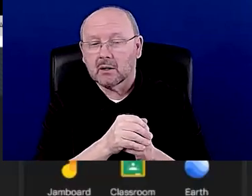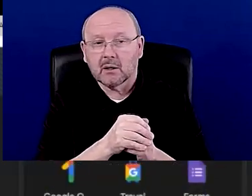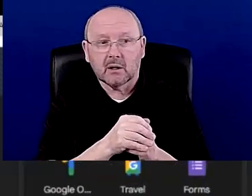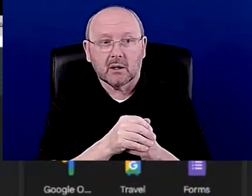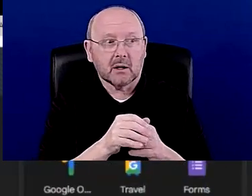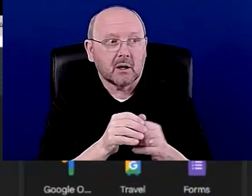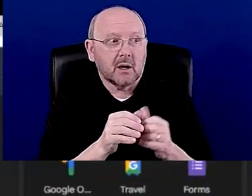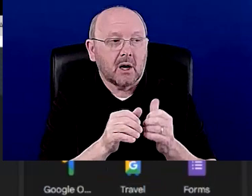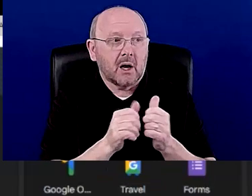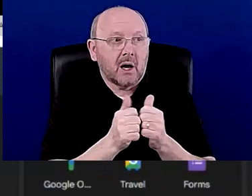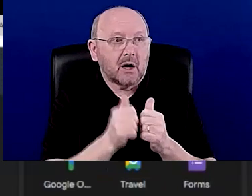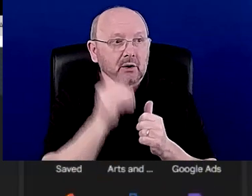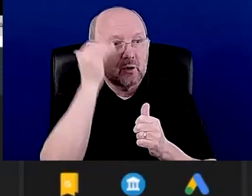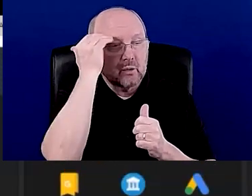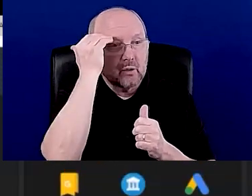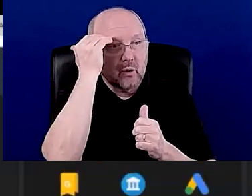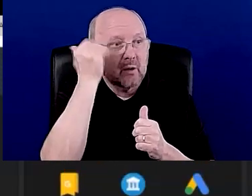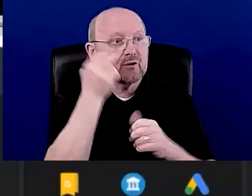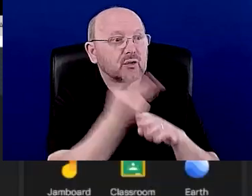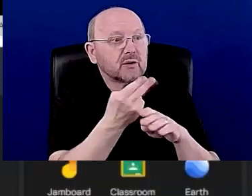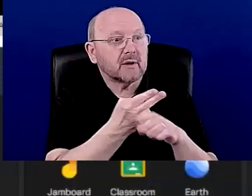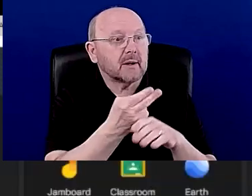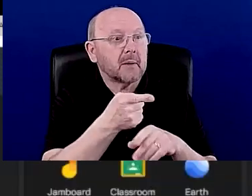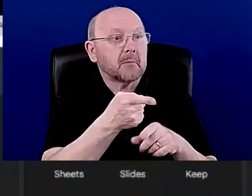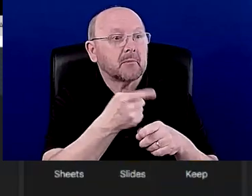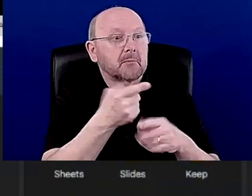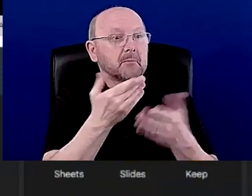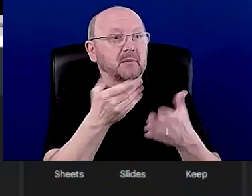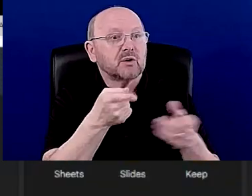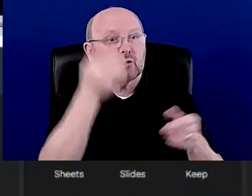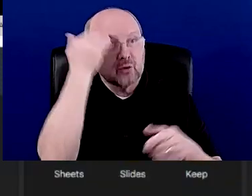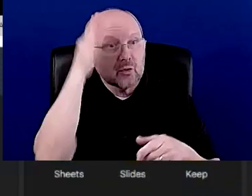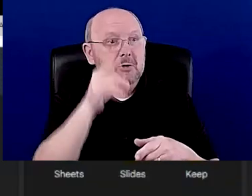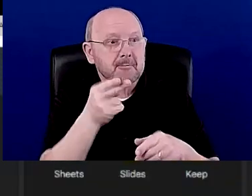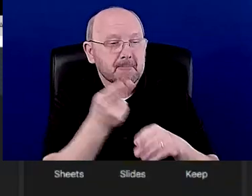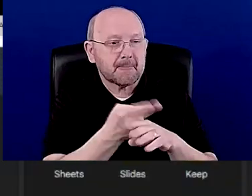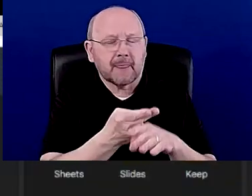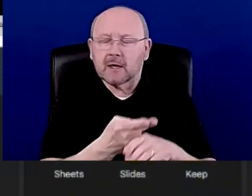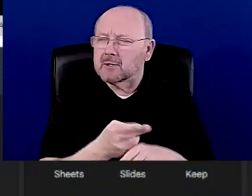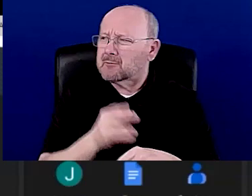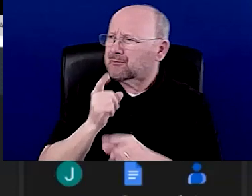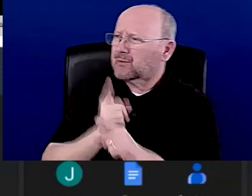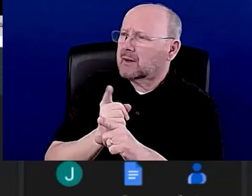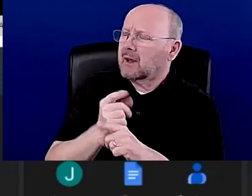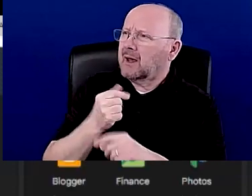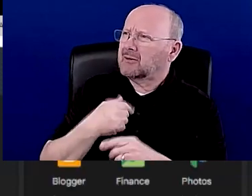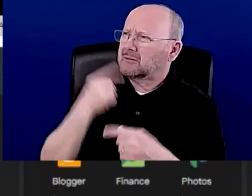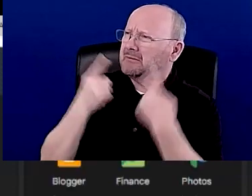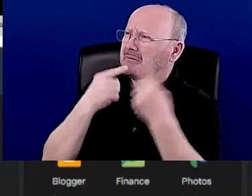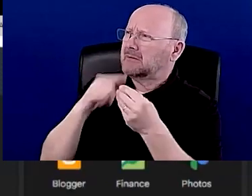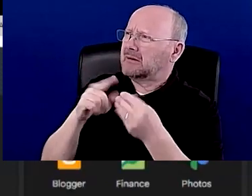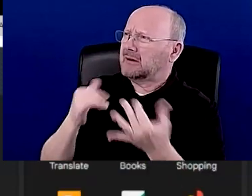you're using it in some cases? Yeah, and that's kind of a dilemma that I have, because on the one hand,